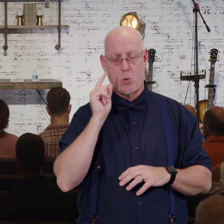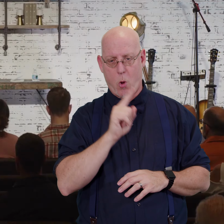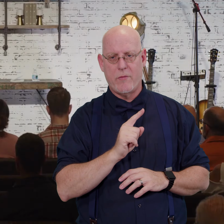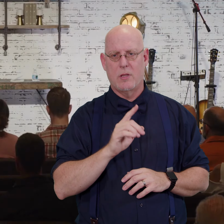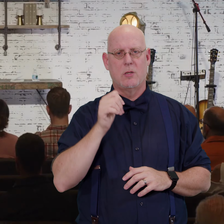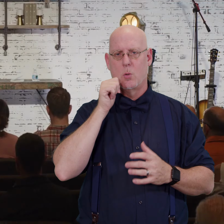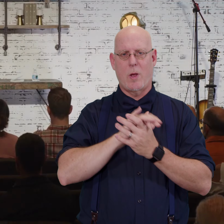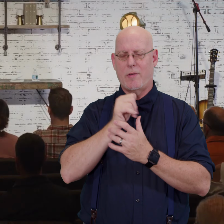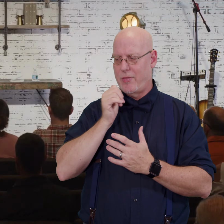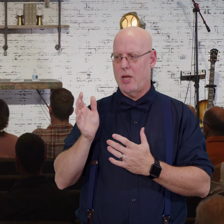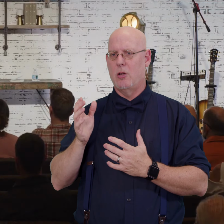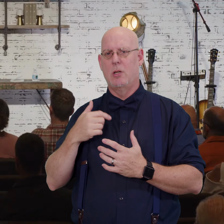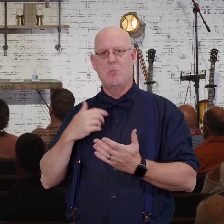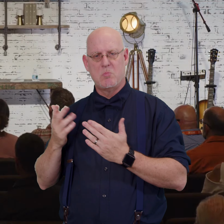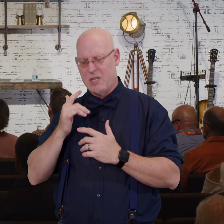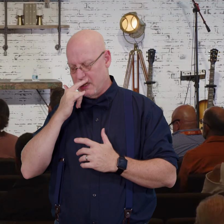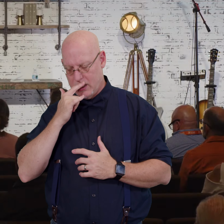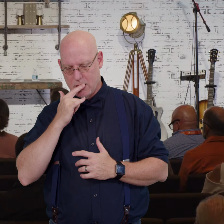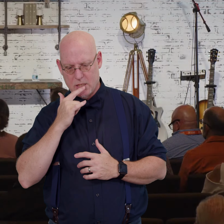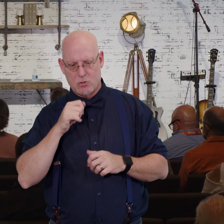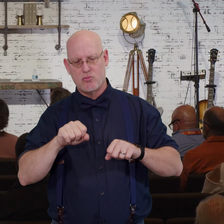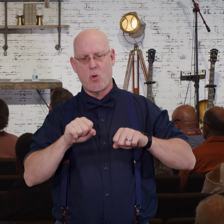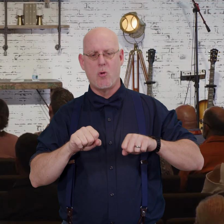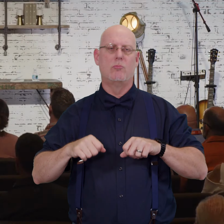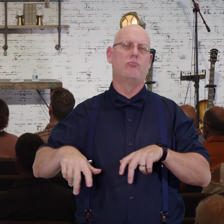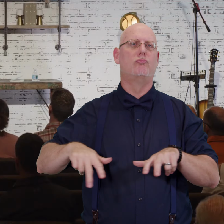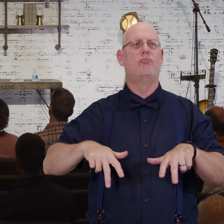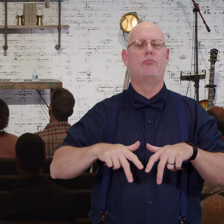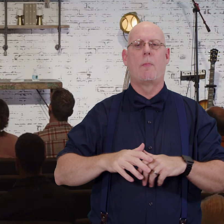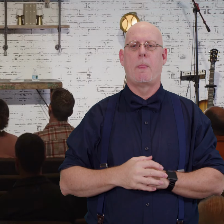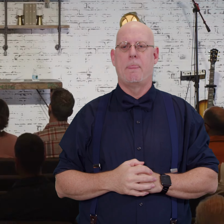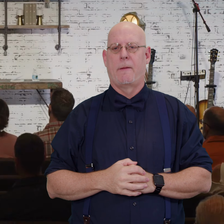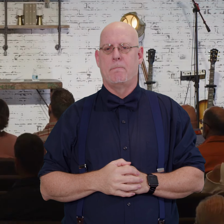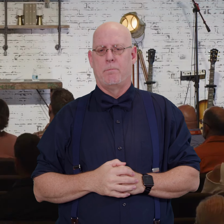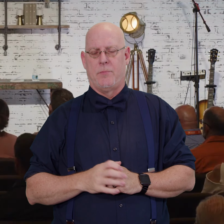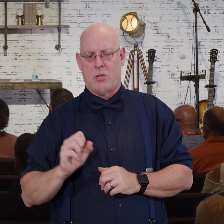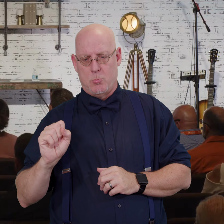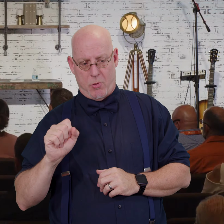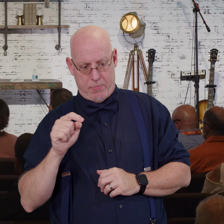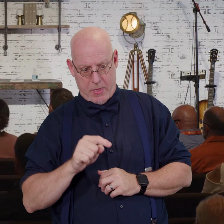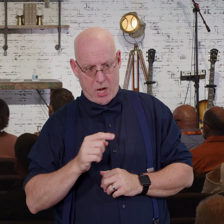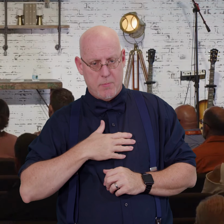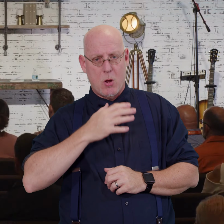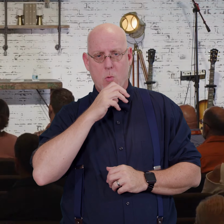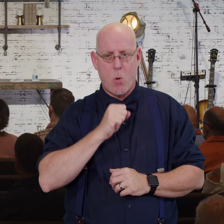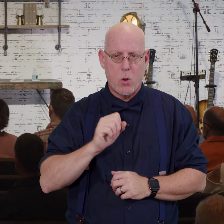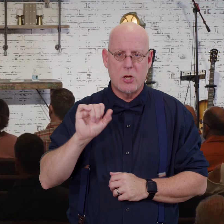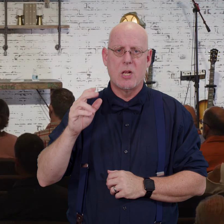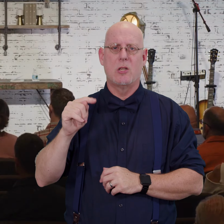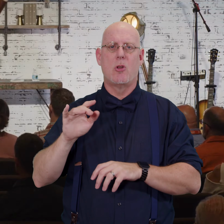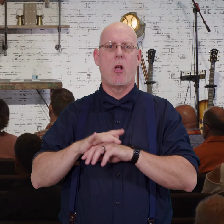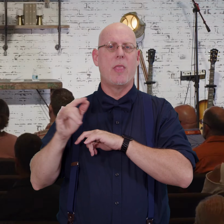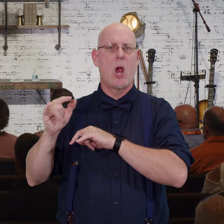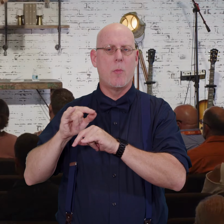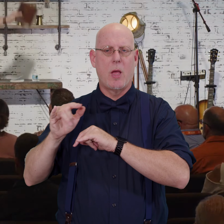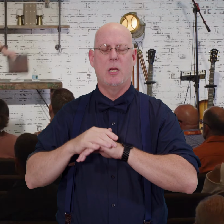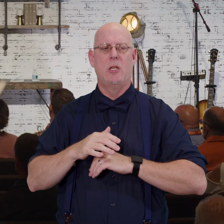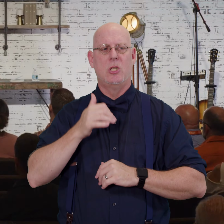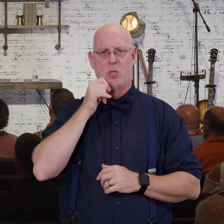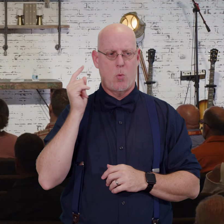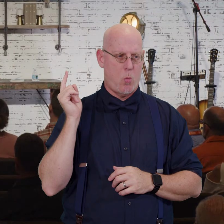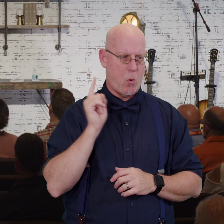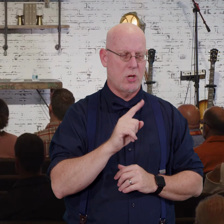her. Danielle wasn't with us. I'm just taking the 3 kids in the stroller, cruising around. And so Spurgeon's there, my oldest, and Augustine's on the airplane. And Evie walks